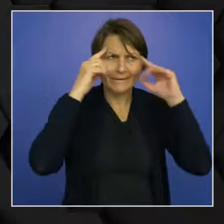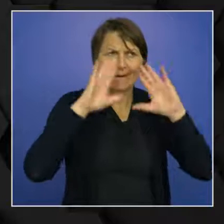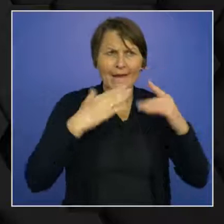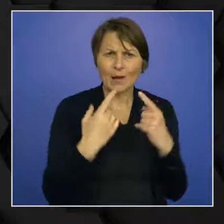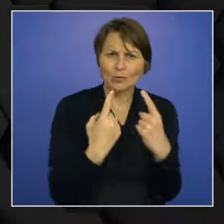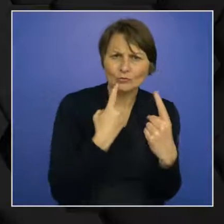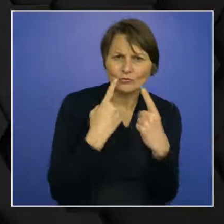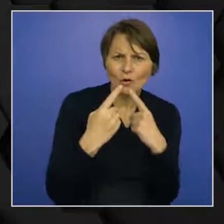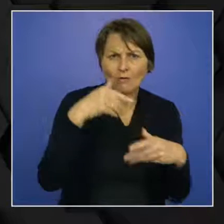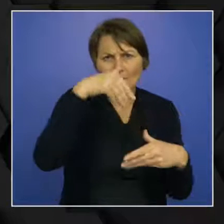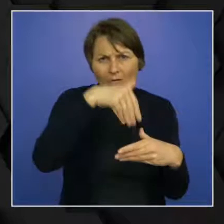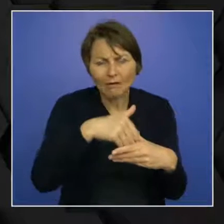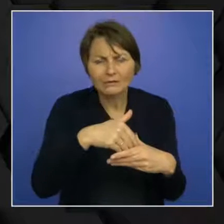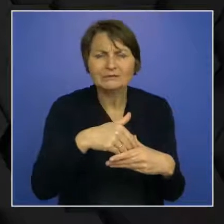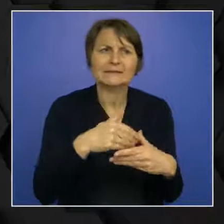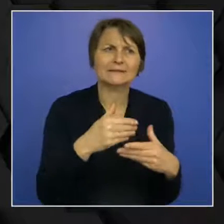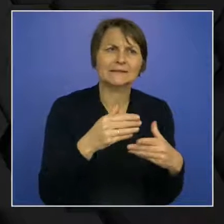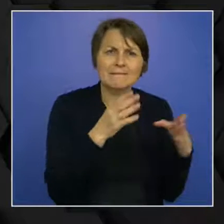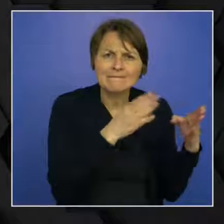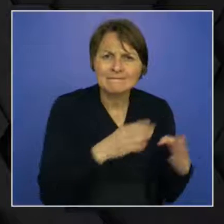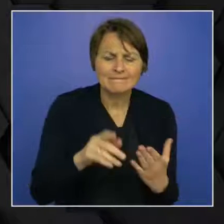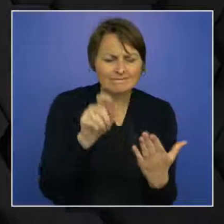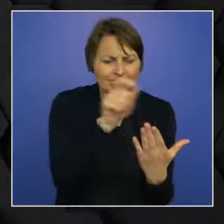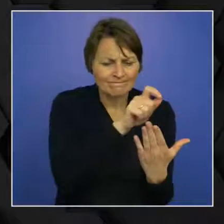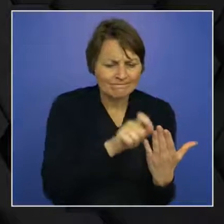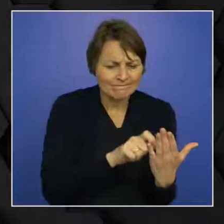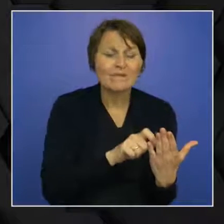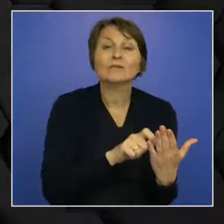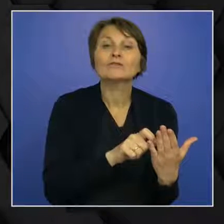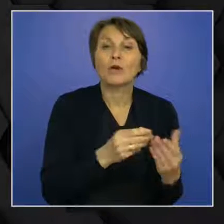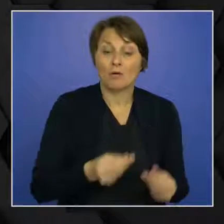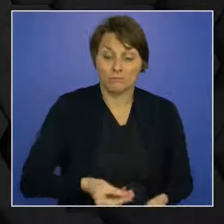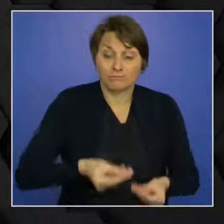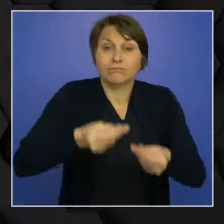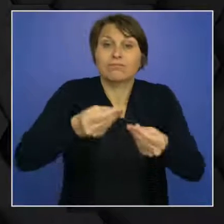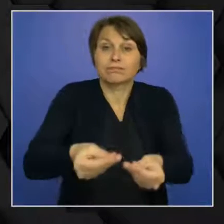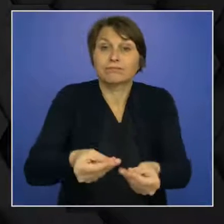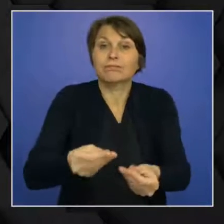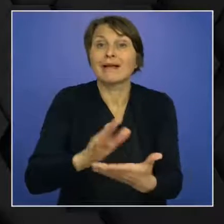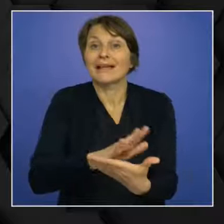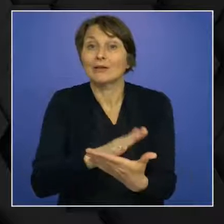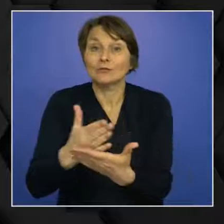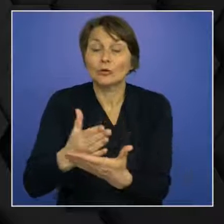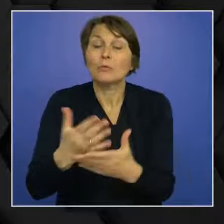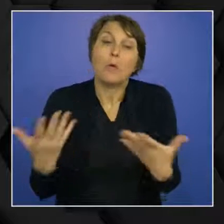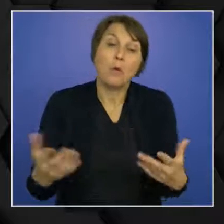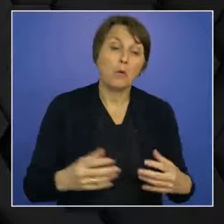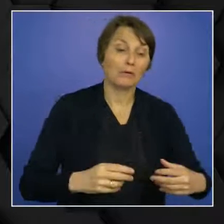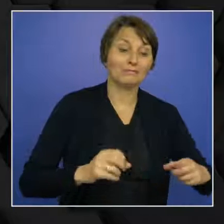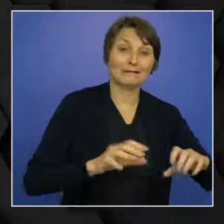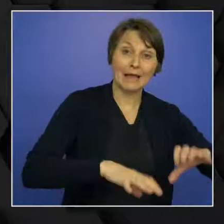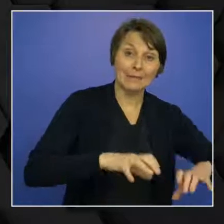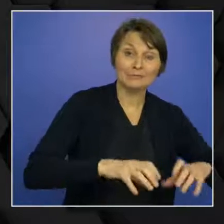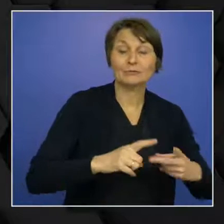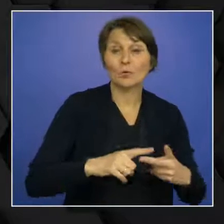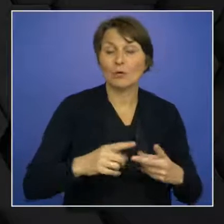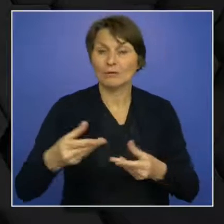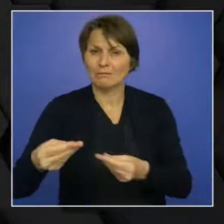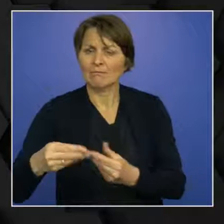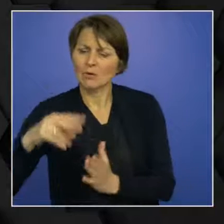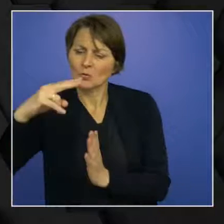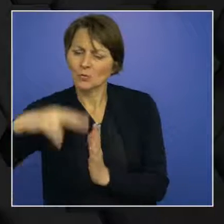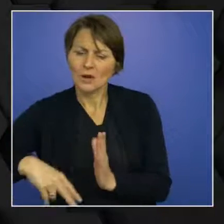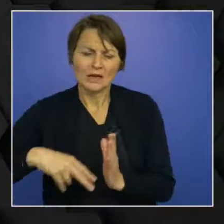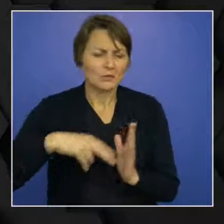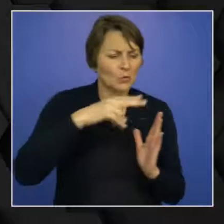and prepare your interpreter, whether they're doing the live captions writing or they're doing sign language, right? It